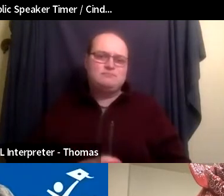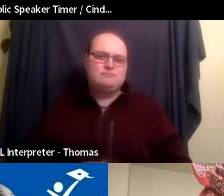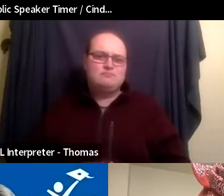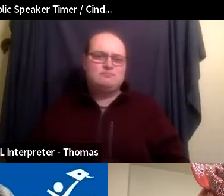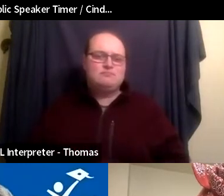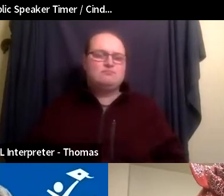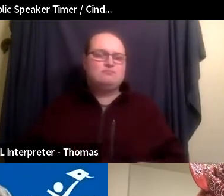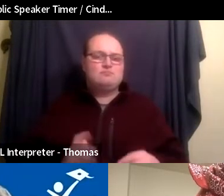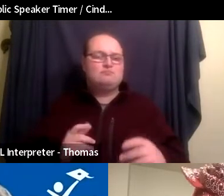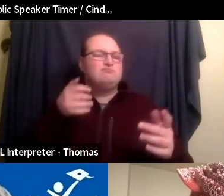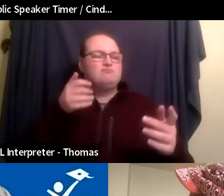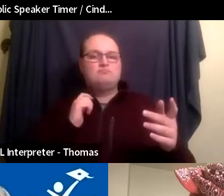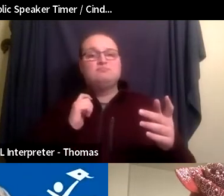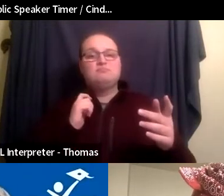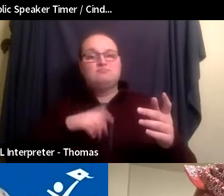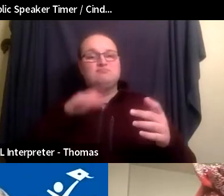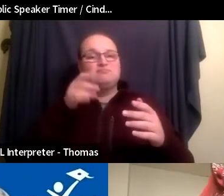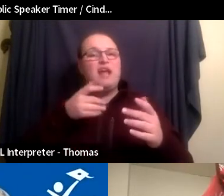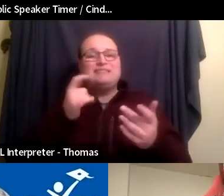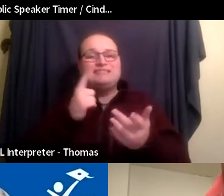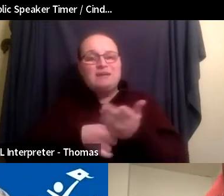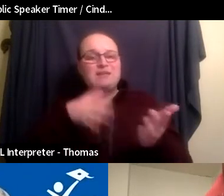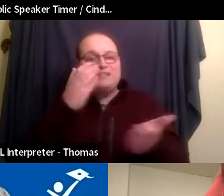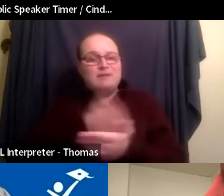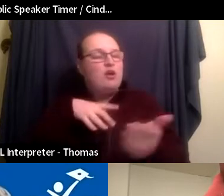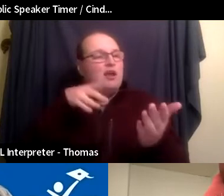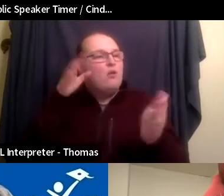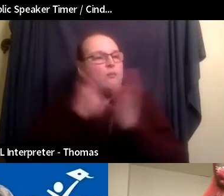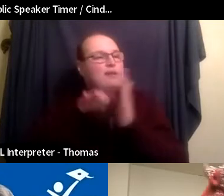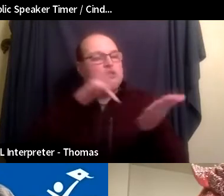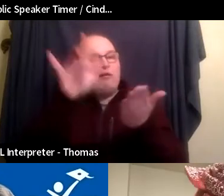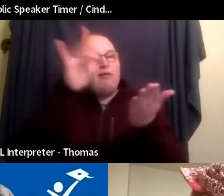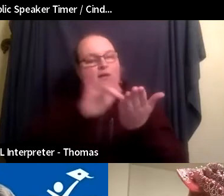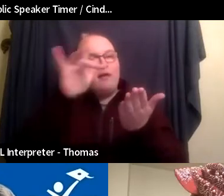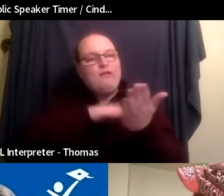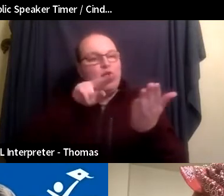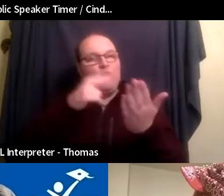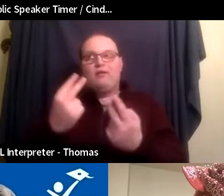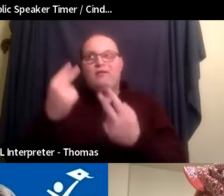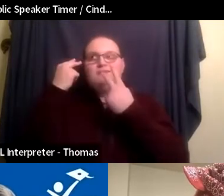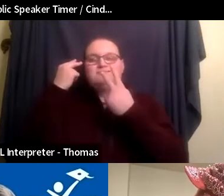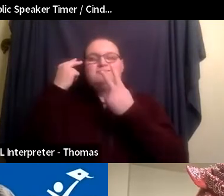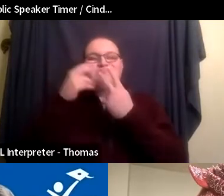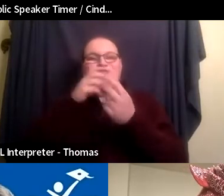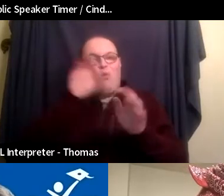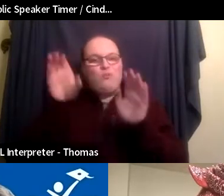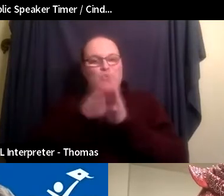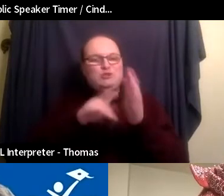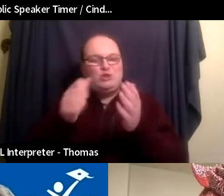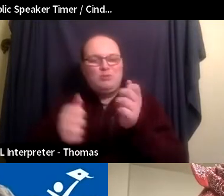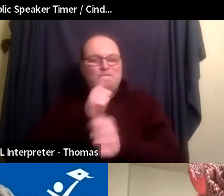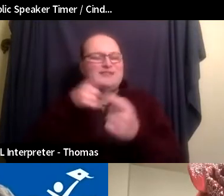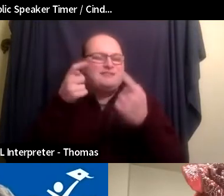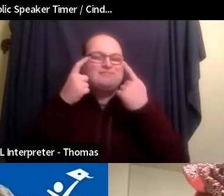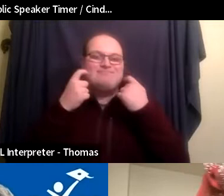phone just to look at all the pictures from Woodmore Elementary School. She's crying most of the time because, you know,